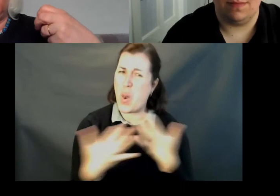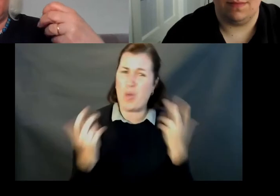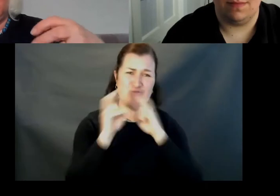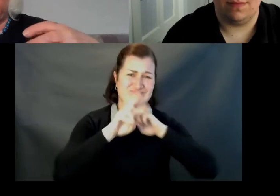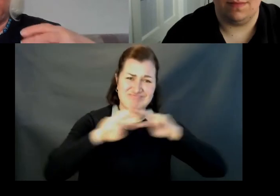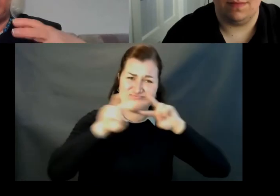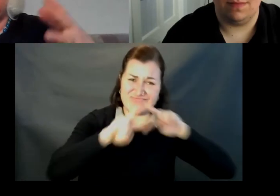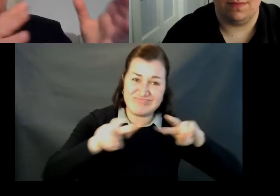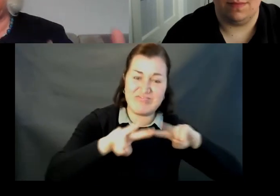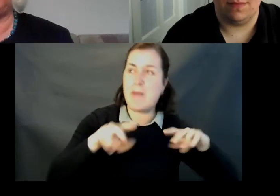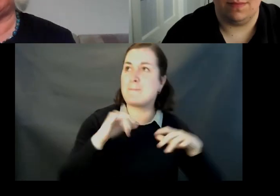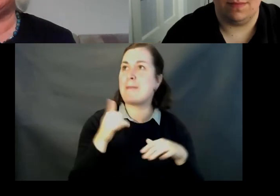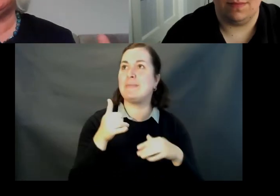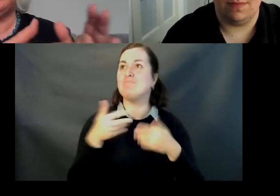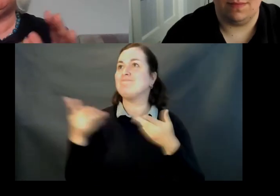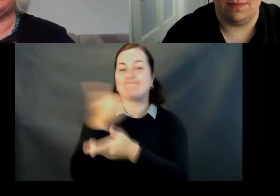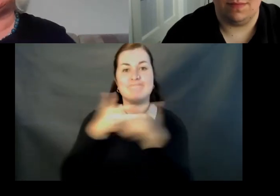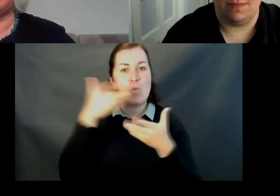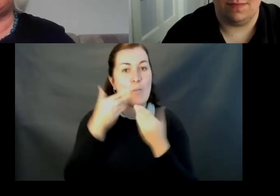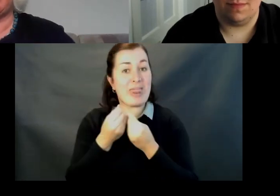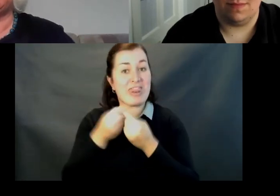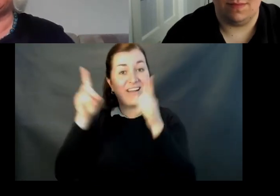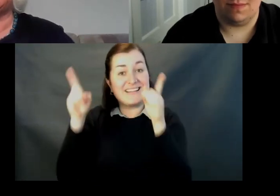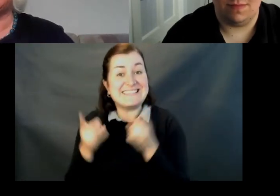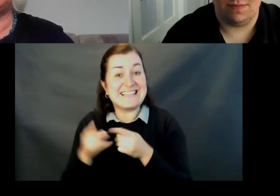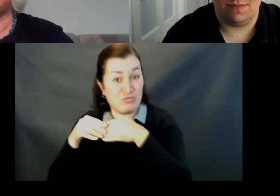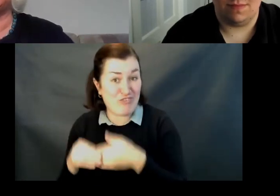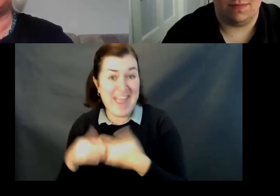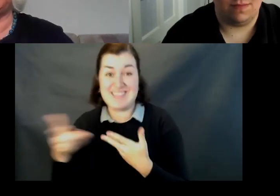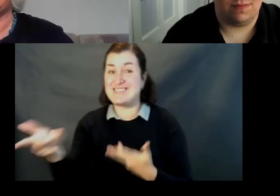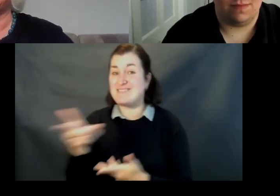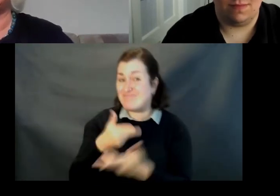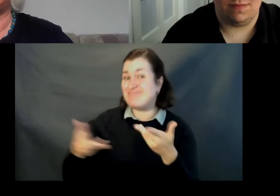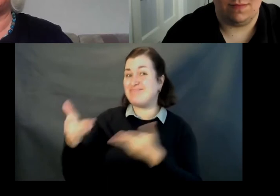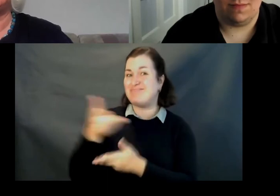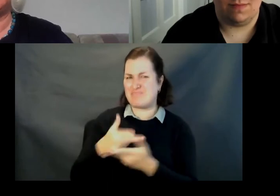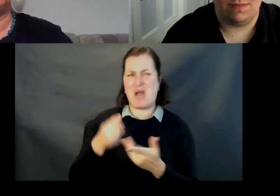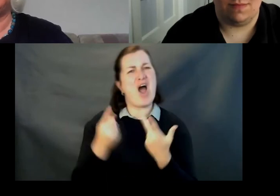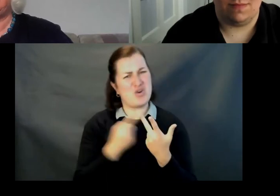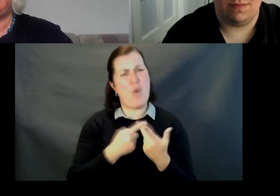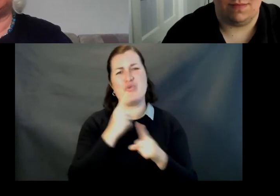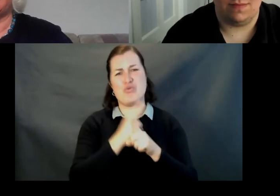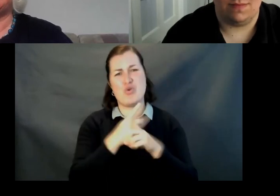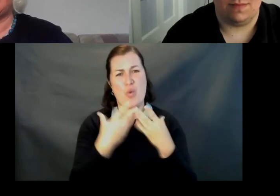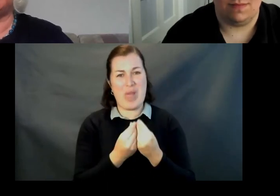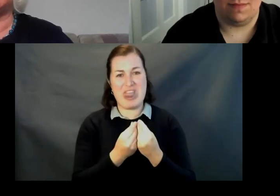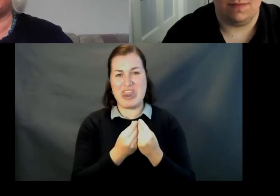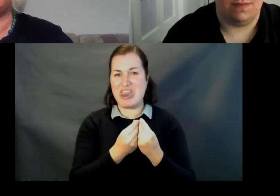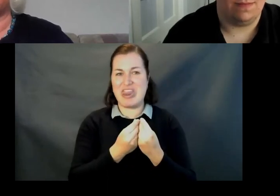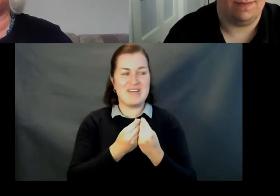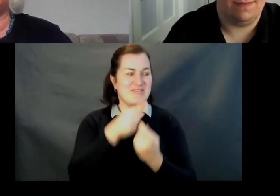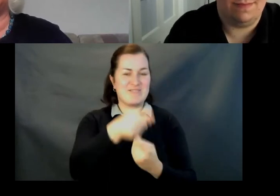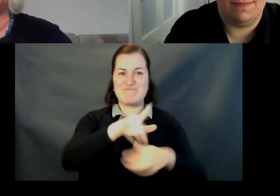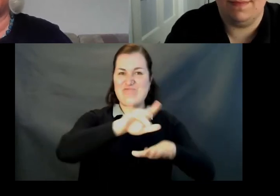were interested, who knew that kind of dance. But I would also talk to the creatives. And in this case, I had a very